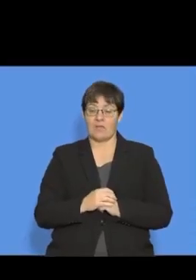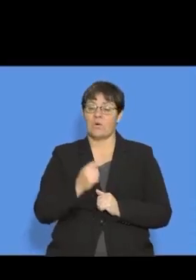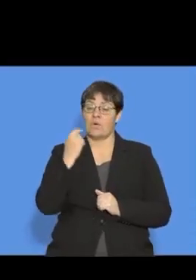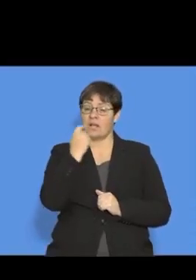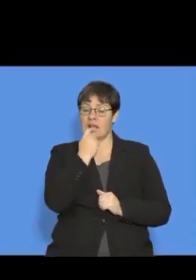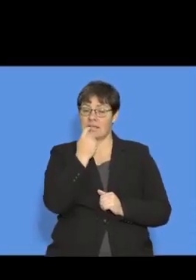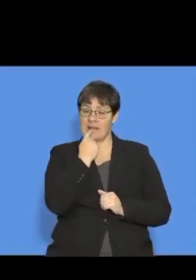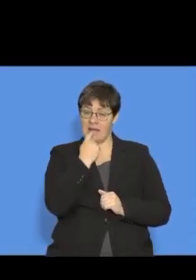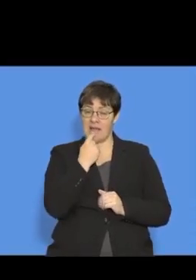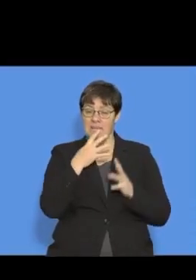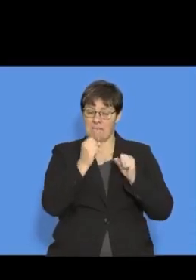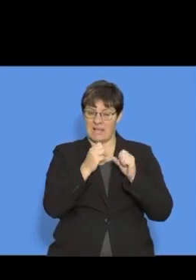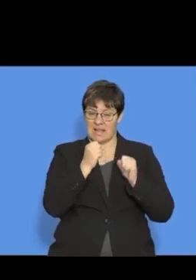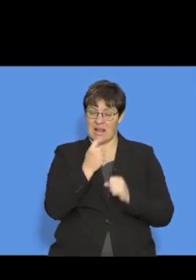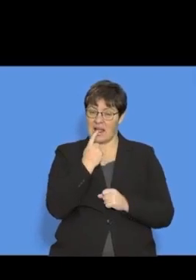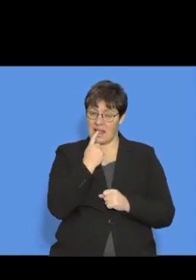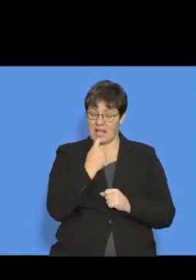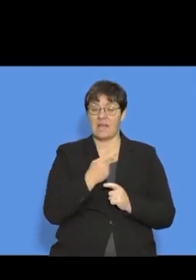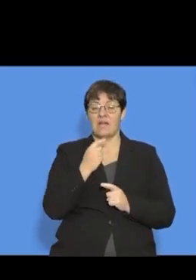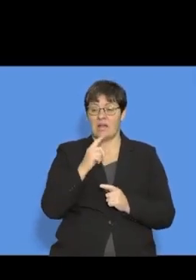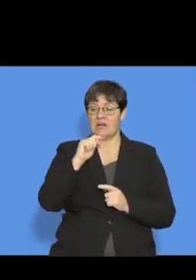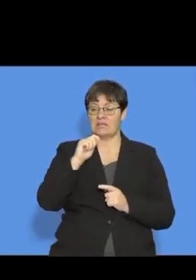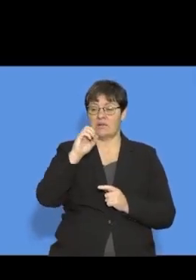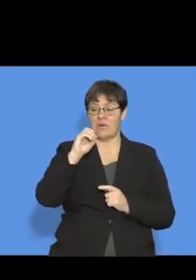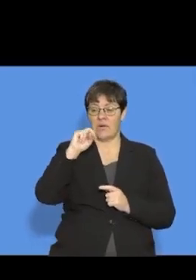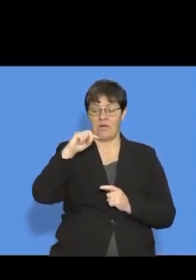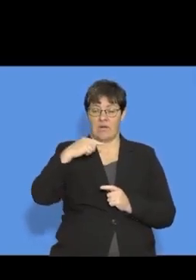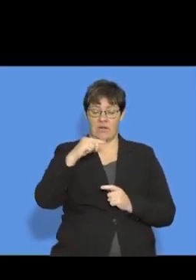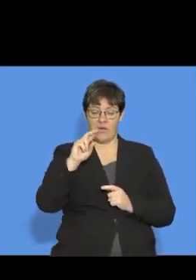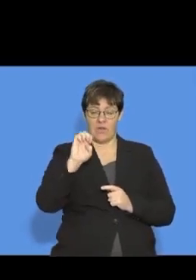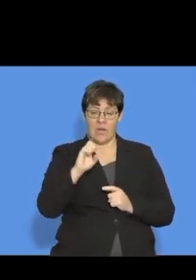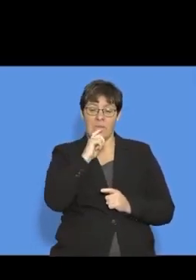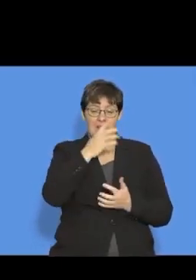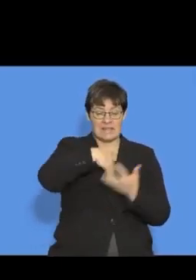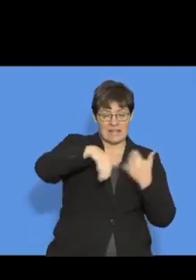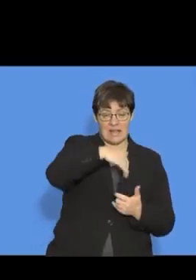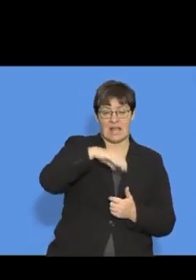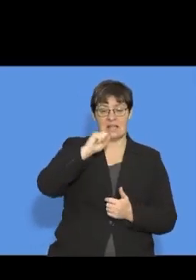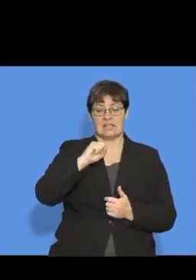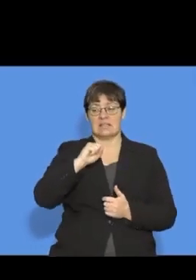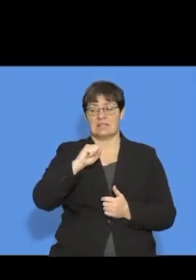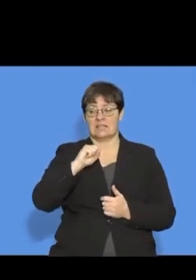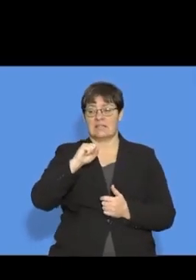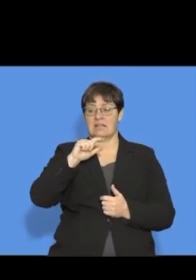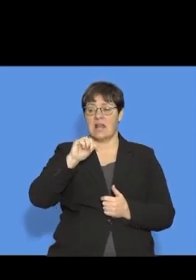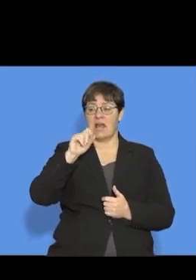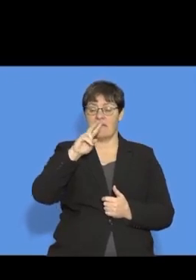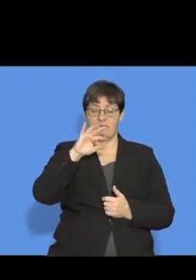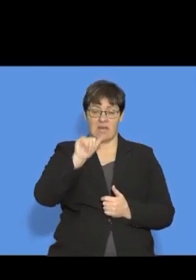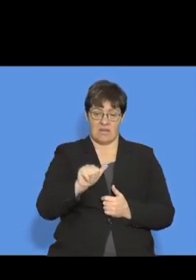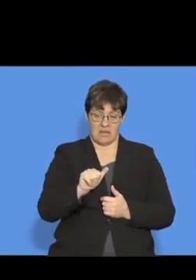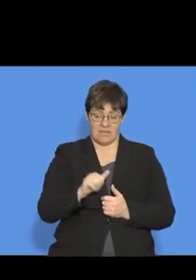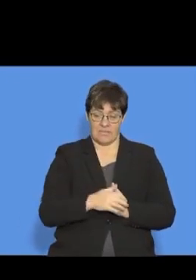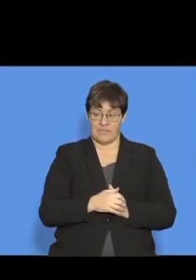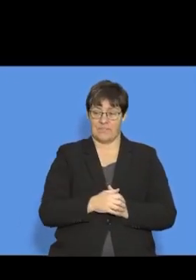tongue, which is a muscular organ that allows for the food to mix with saliva, and that facilitates the easiest